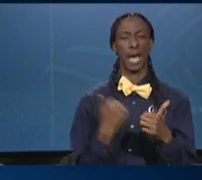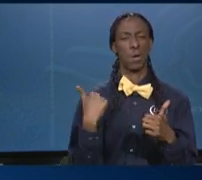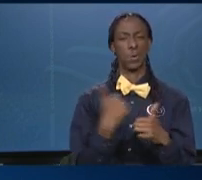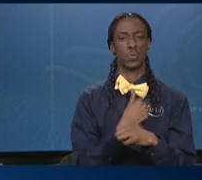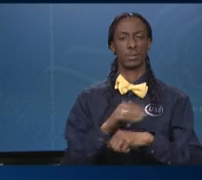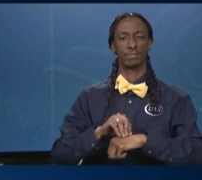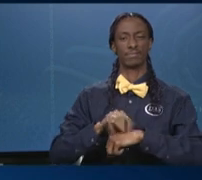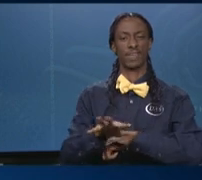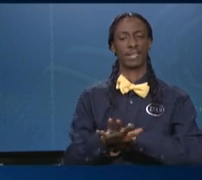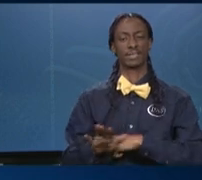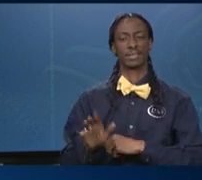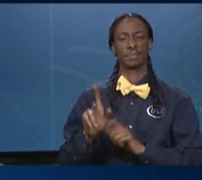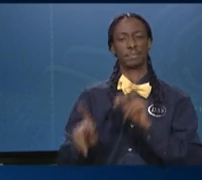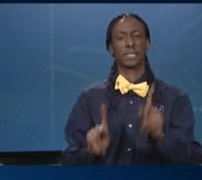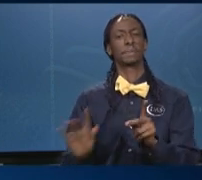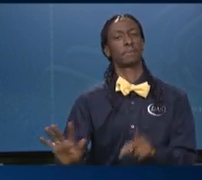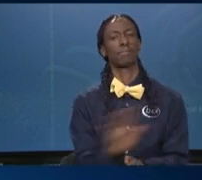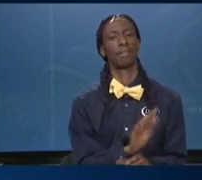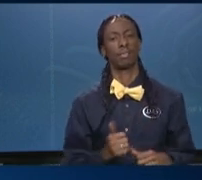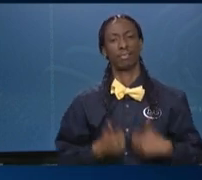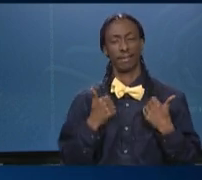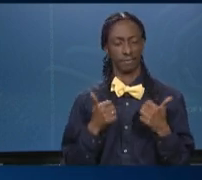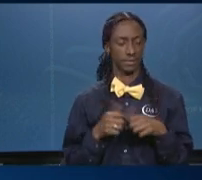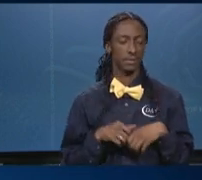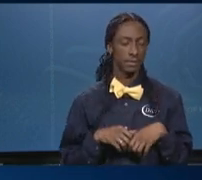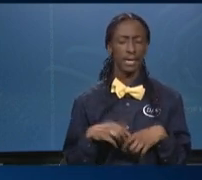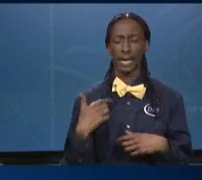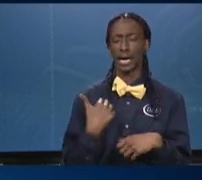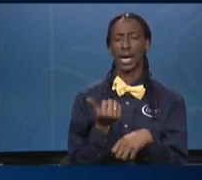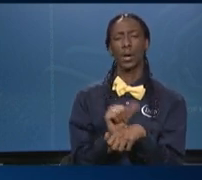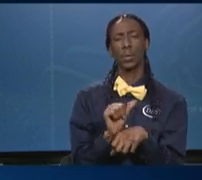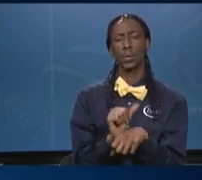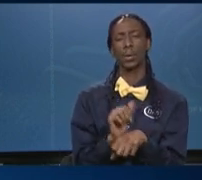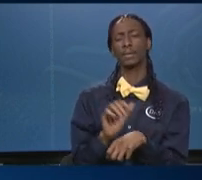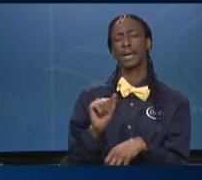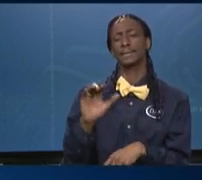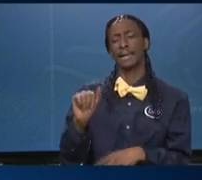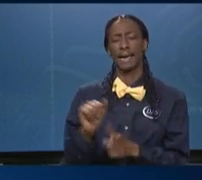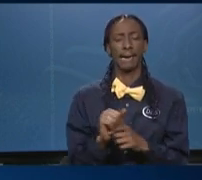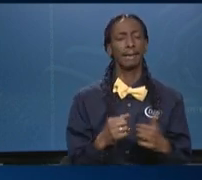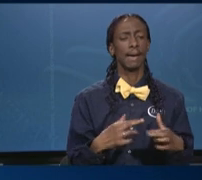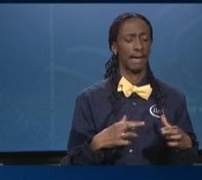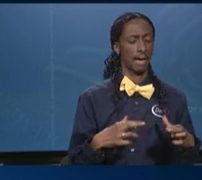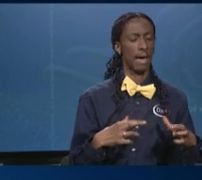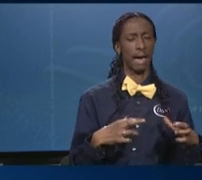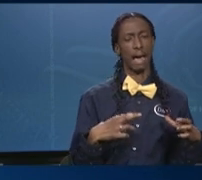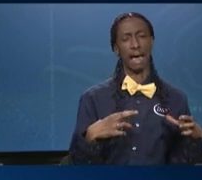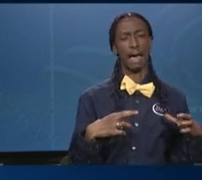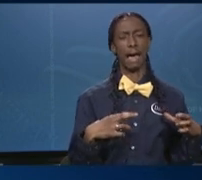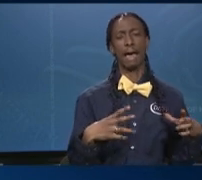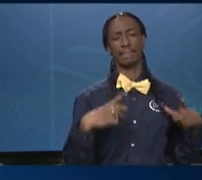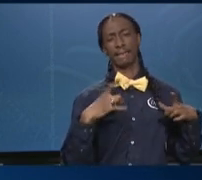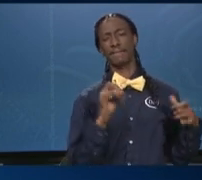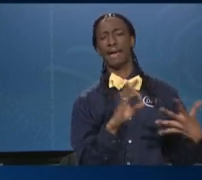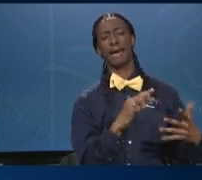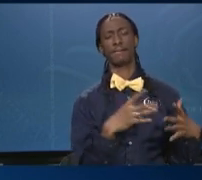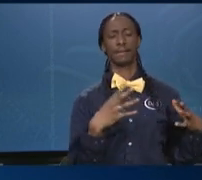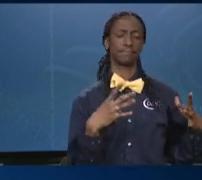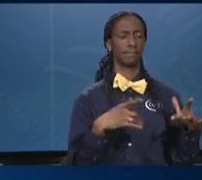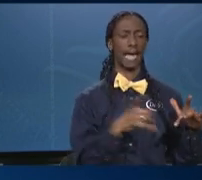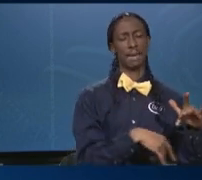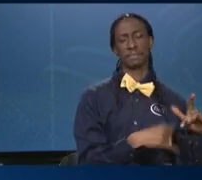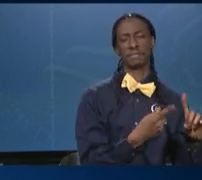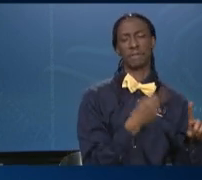people's lives. You know, I worked on the ACA on a leave of absence from my residency in head and neck surgery. So